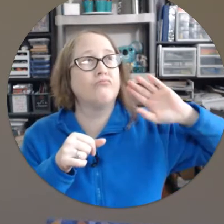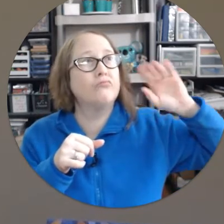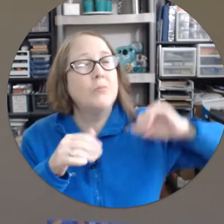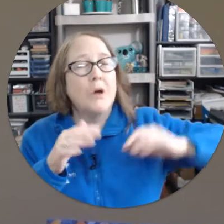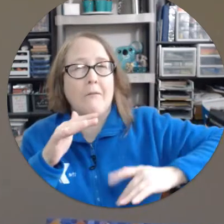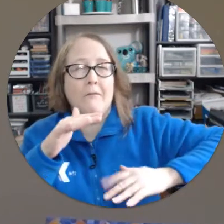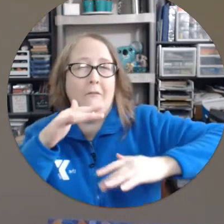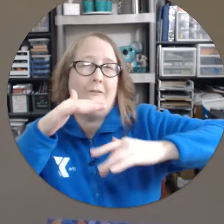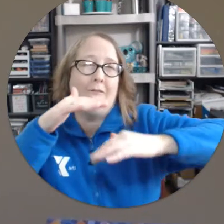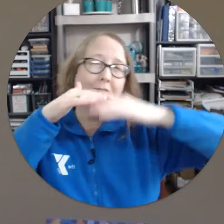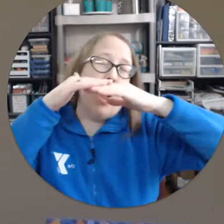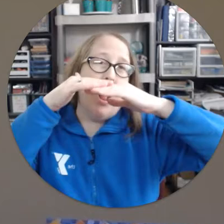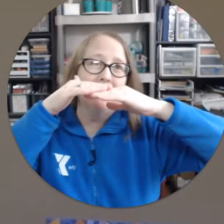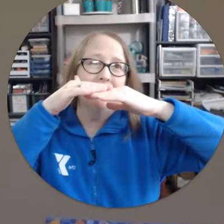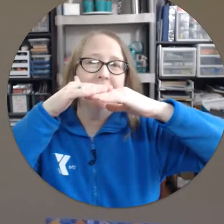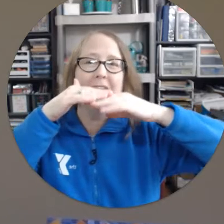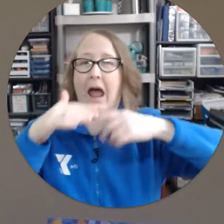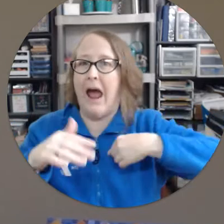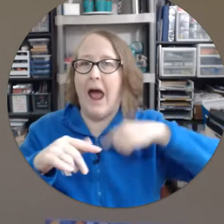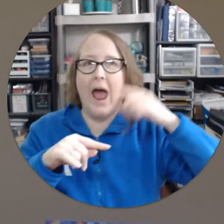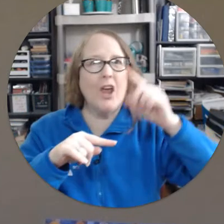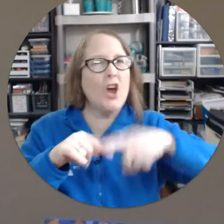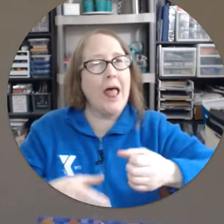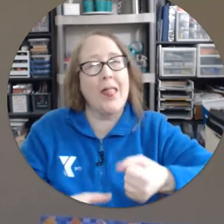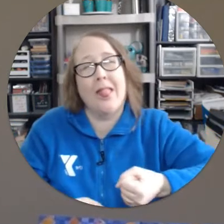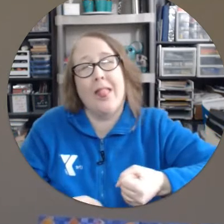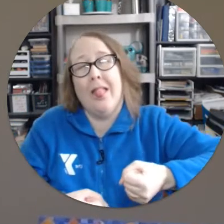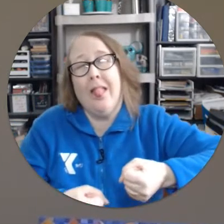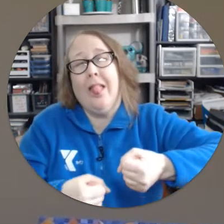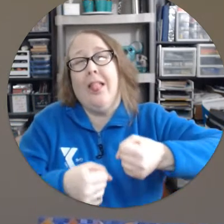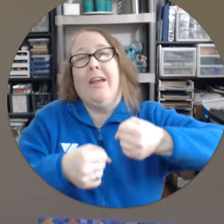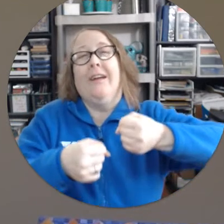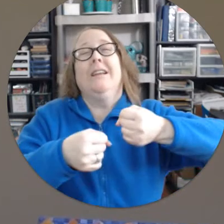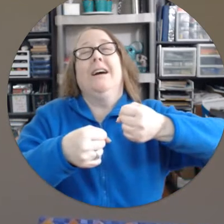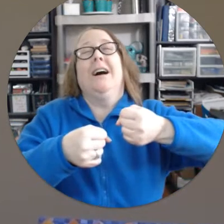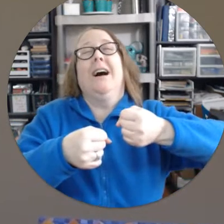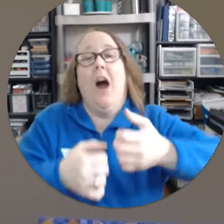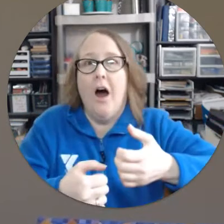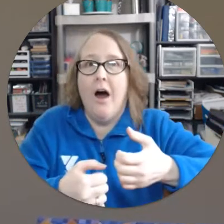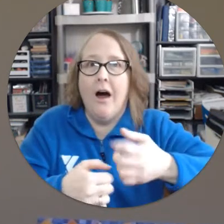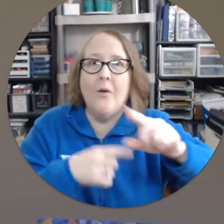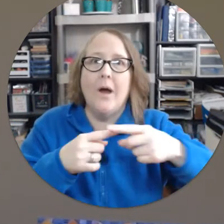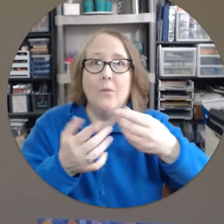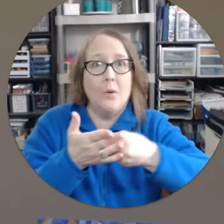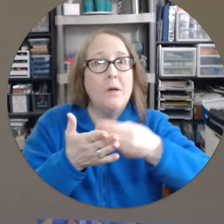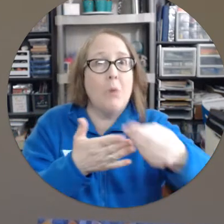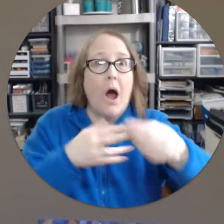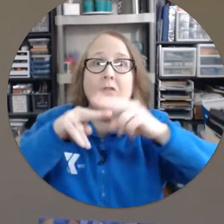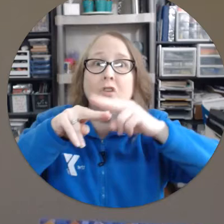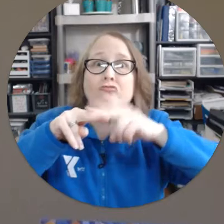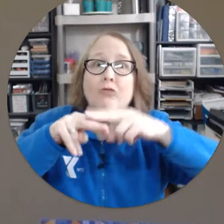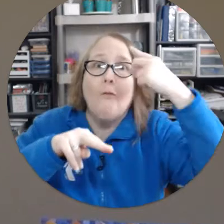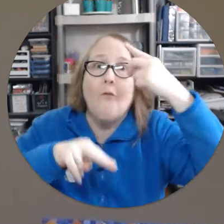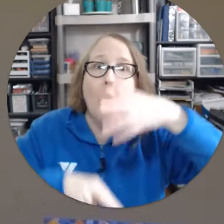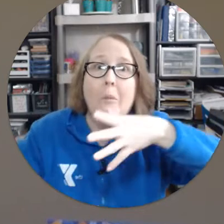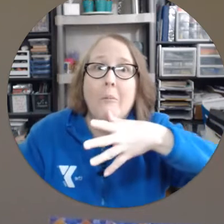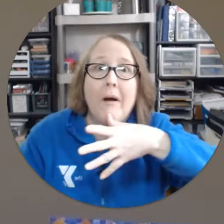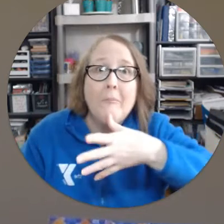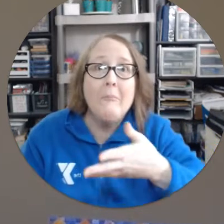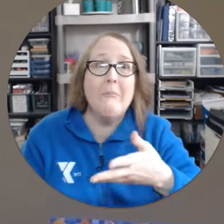top and I couldn't even lift it when we bought the chair for my mother? I